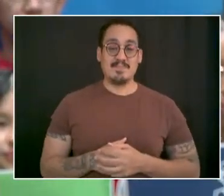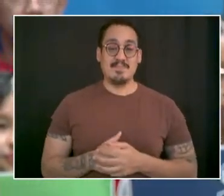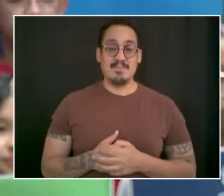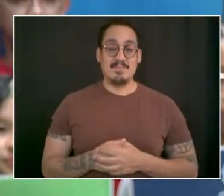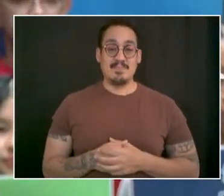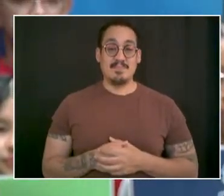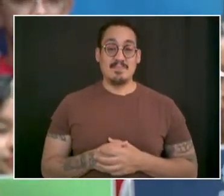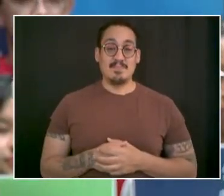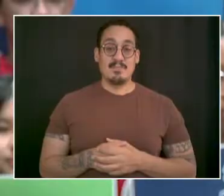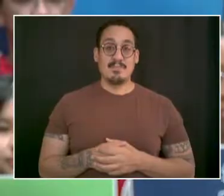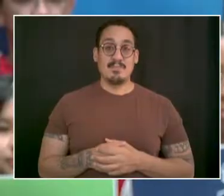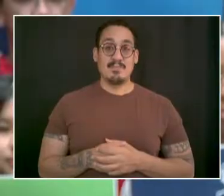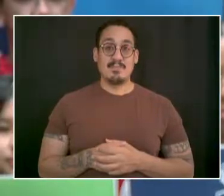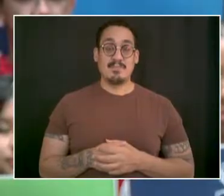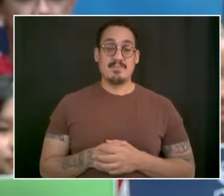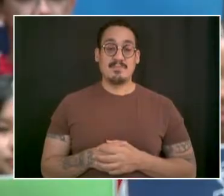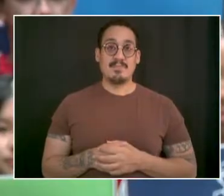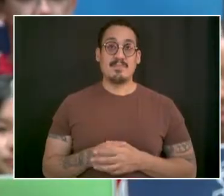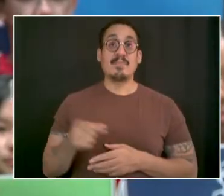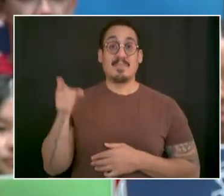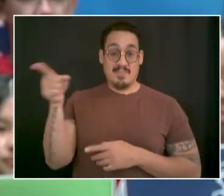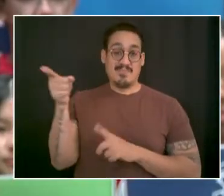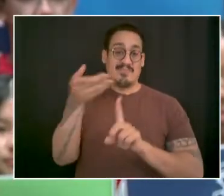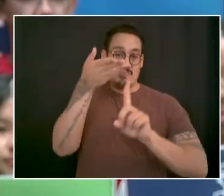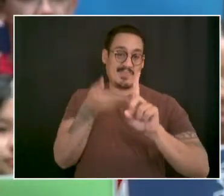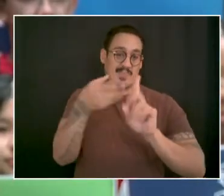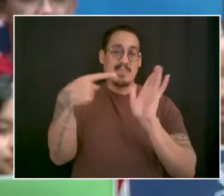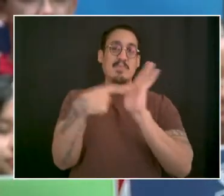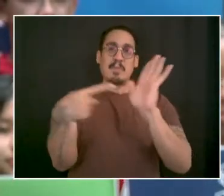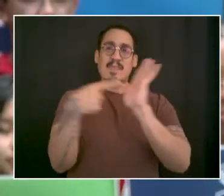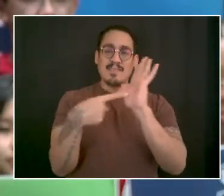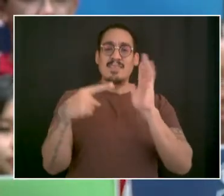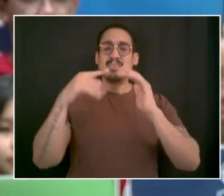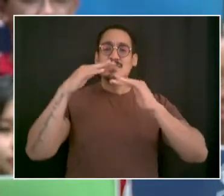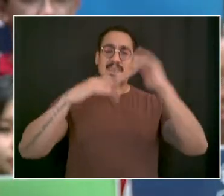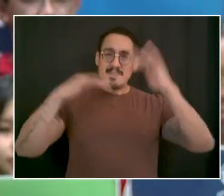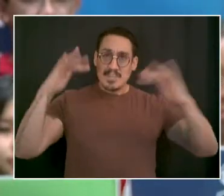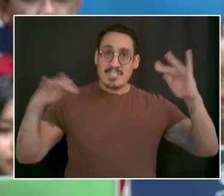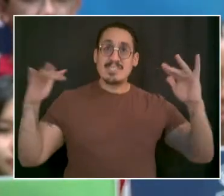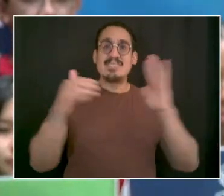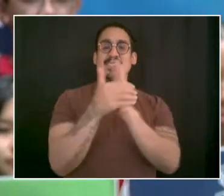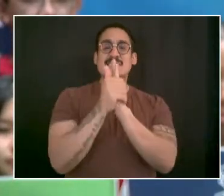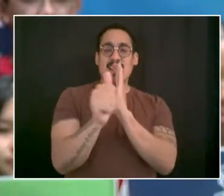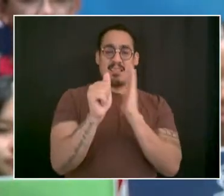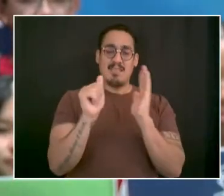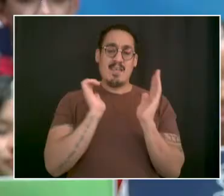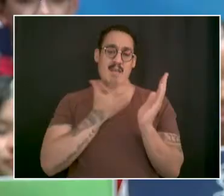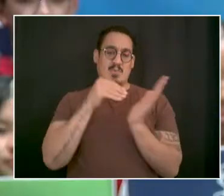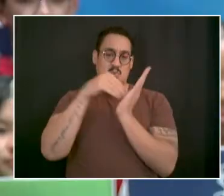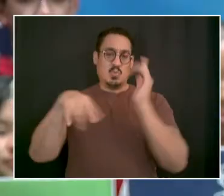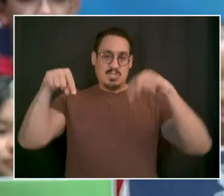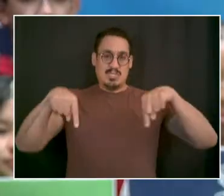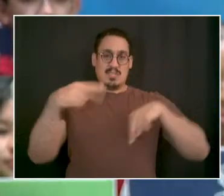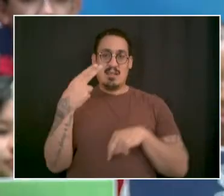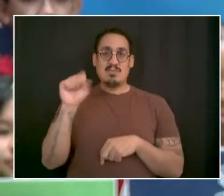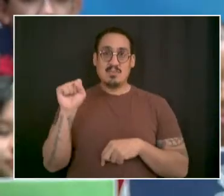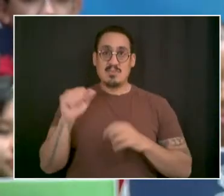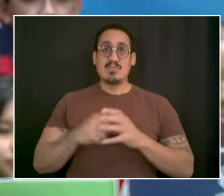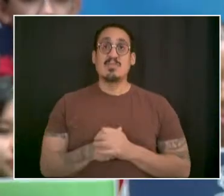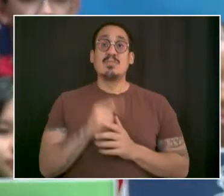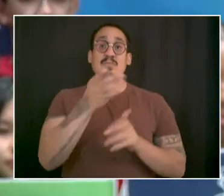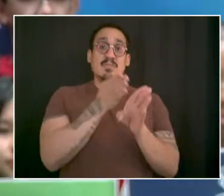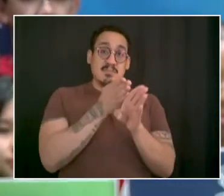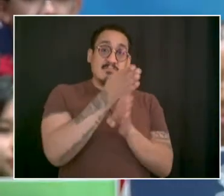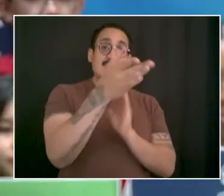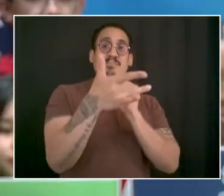Kaylee exemplifies the diverse talents of our students here at Bayside High School. As a student in the Digital Art and Design program,